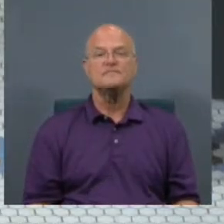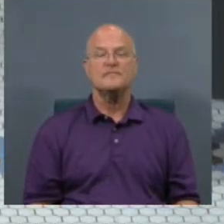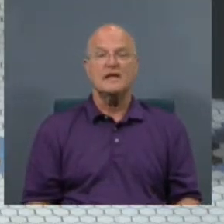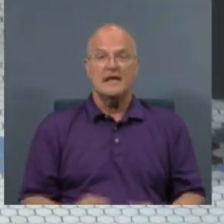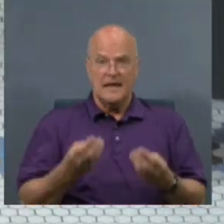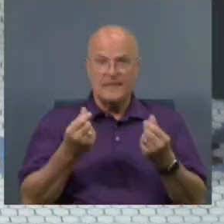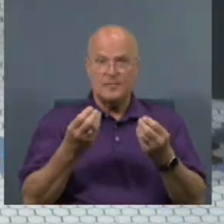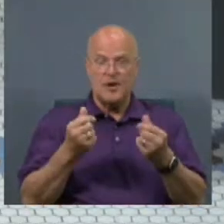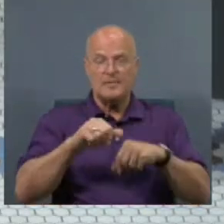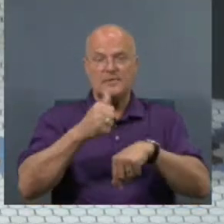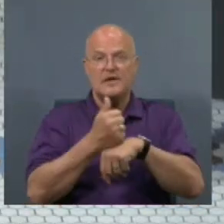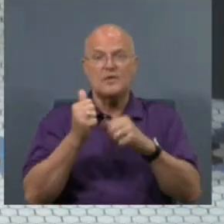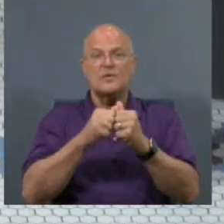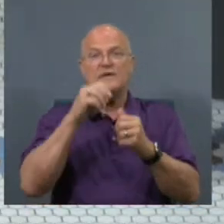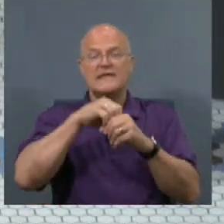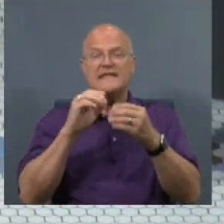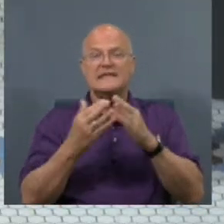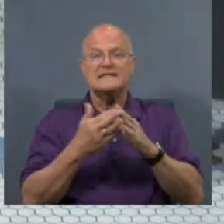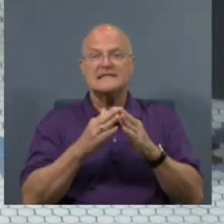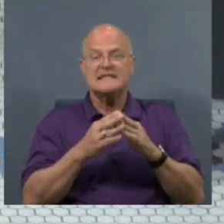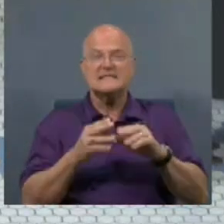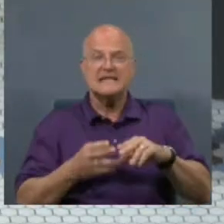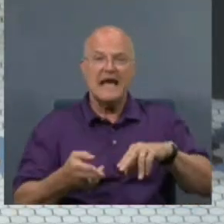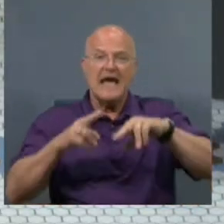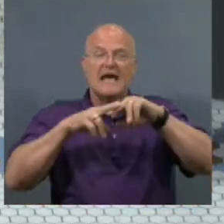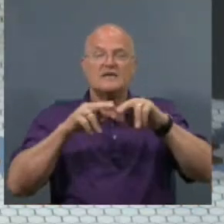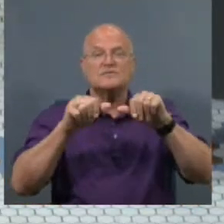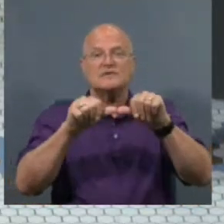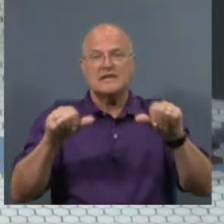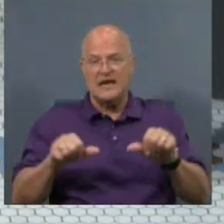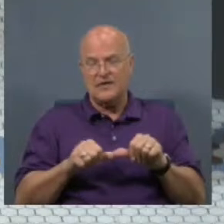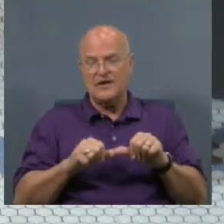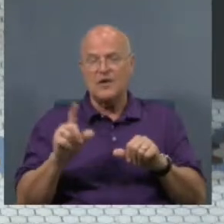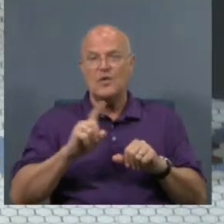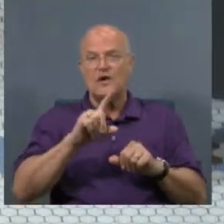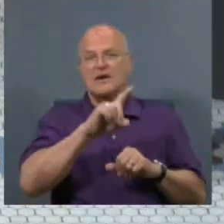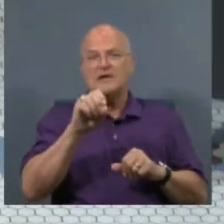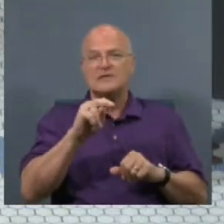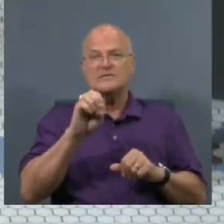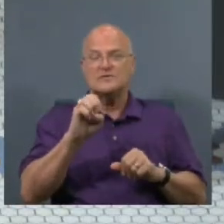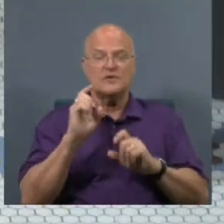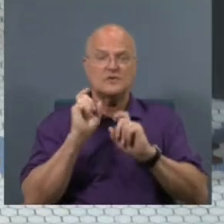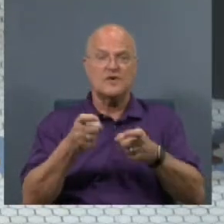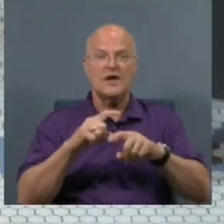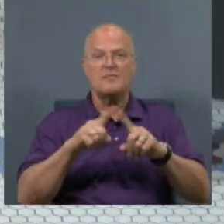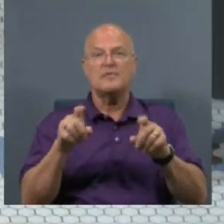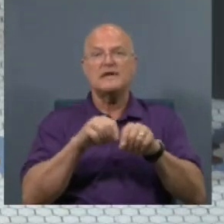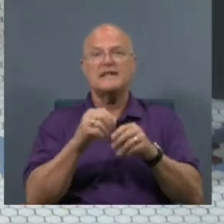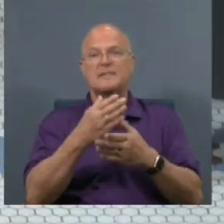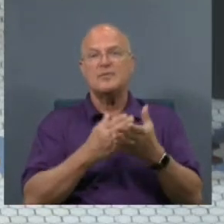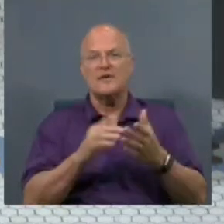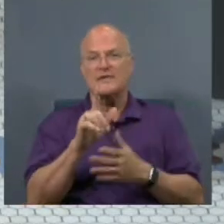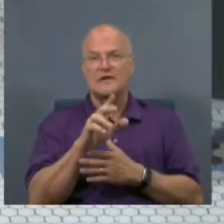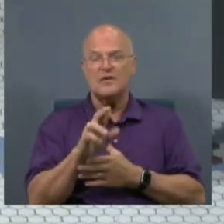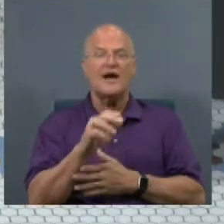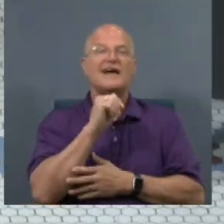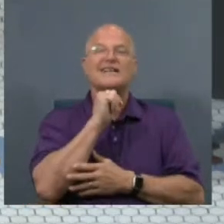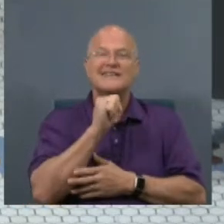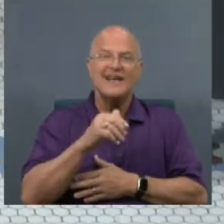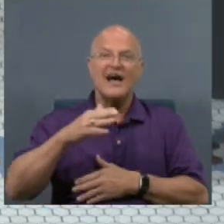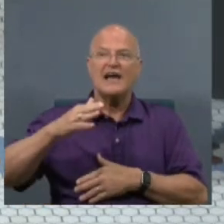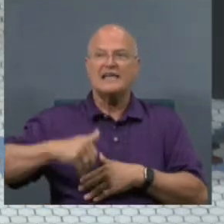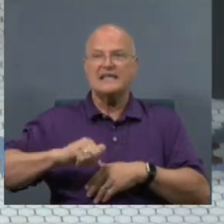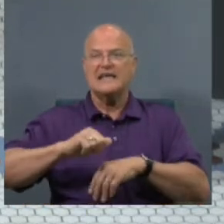The property is located within the city's extraterritorial jurisdiction where zoning authority is granted, but in this section of Little Rock not